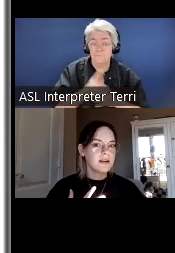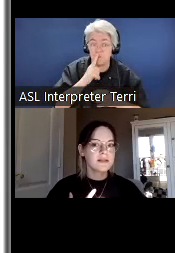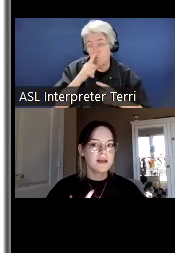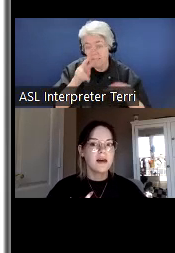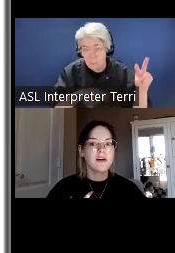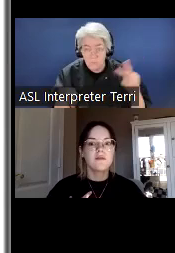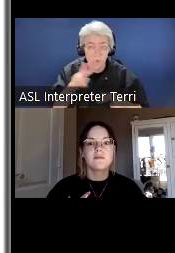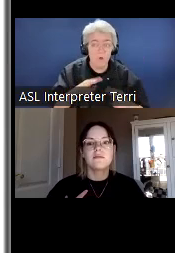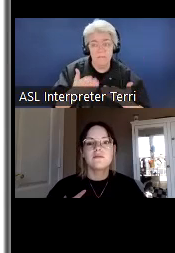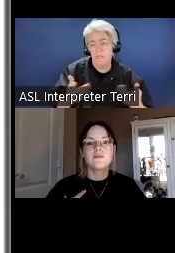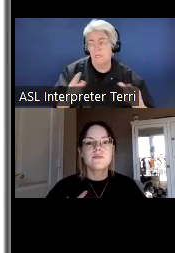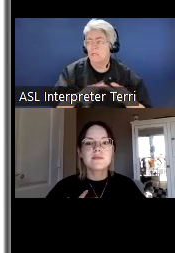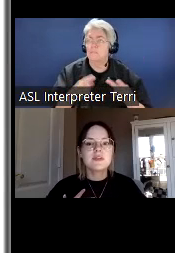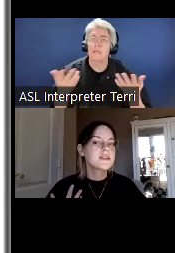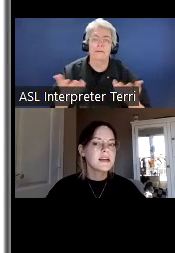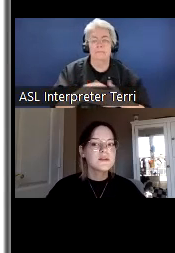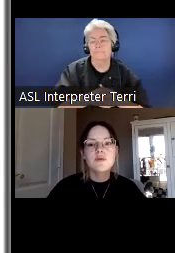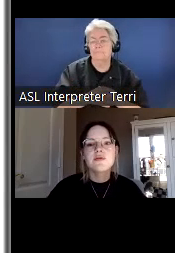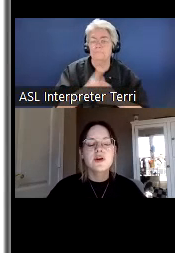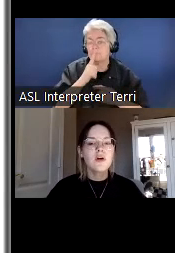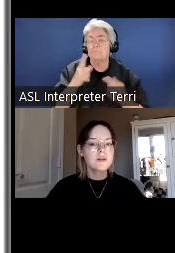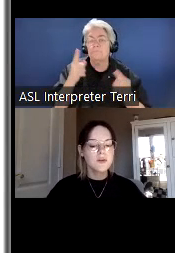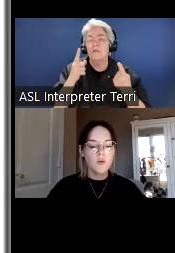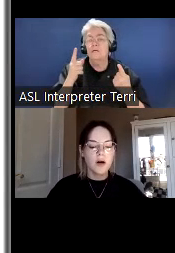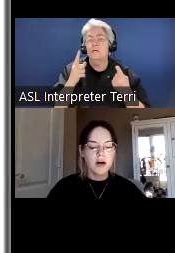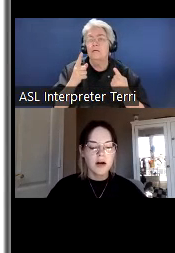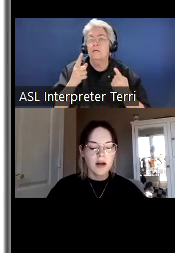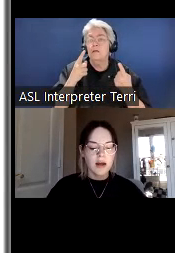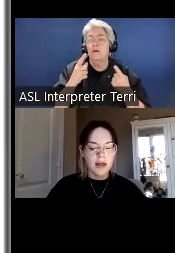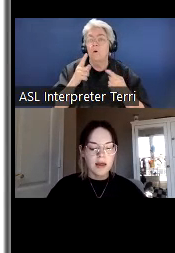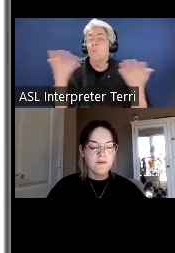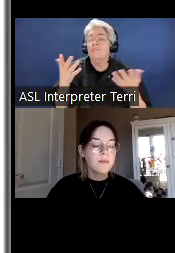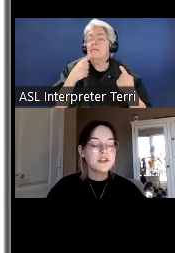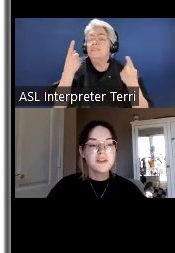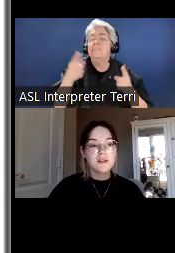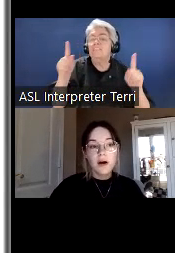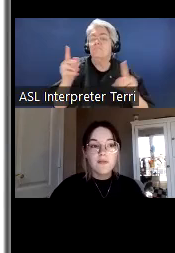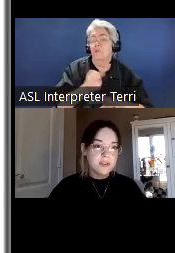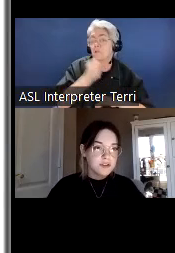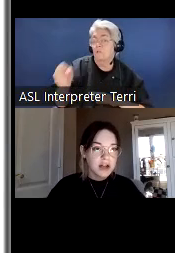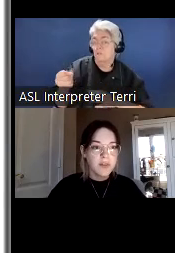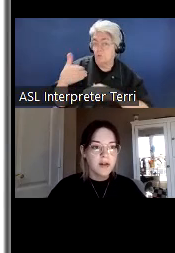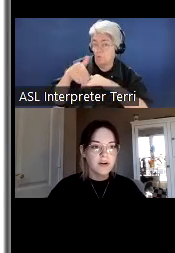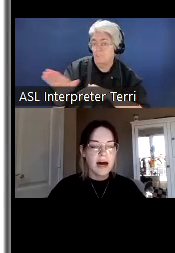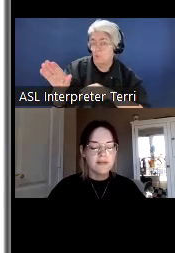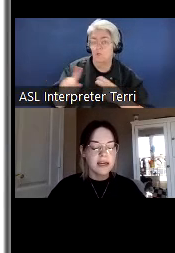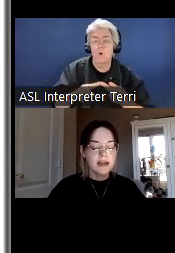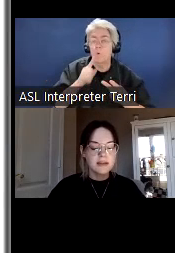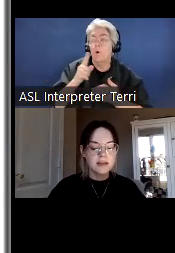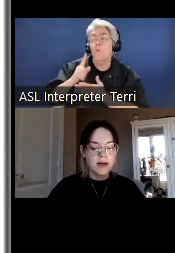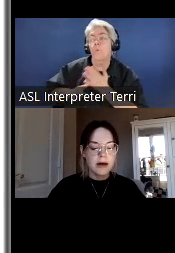exploring things like successful referrals or information that survivors have shared with